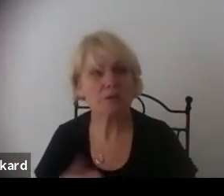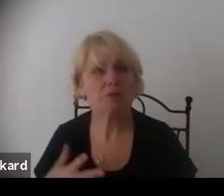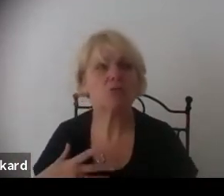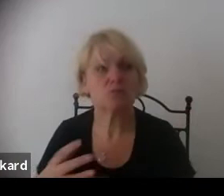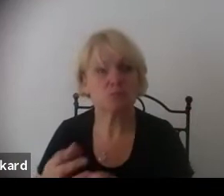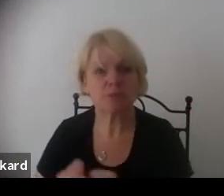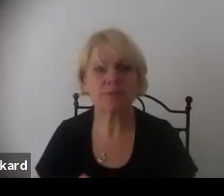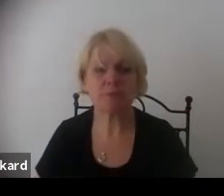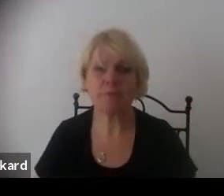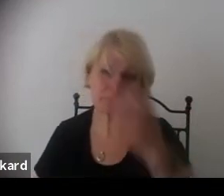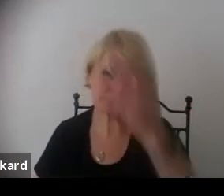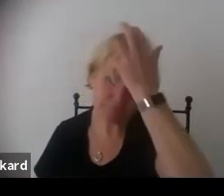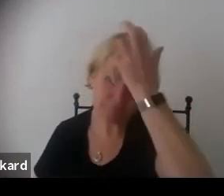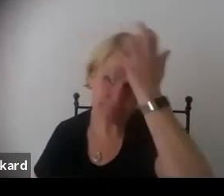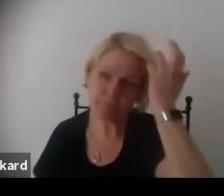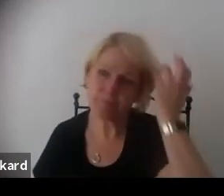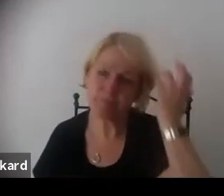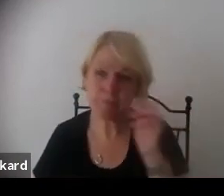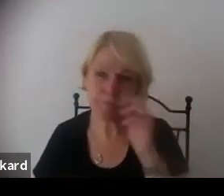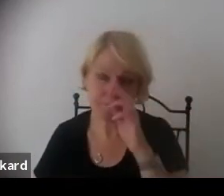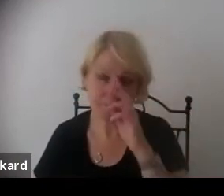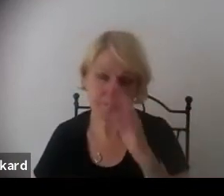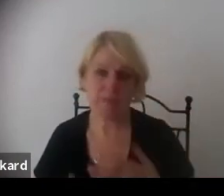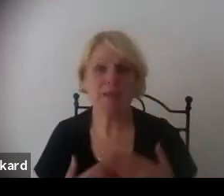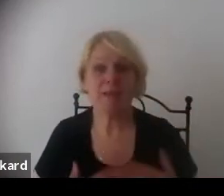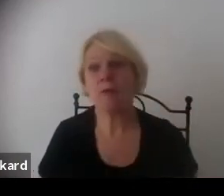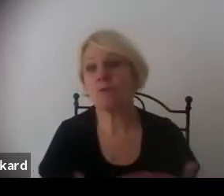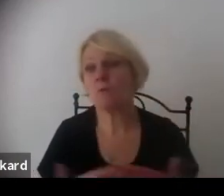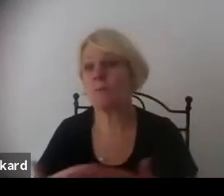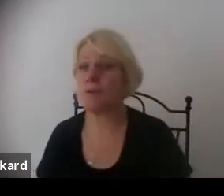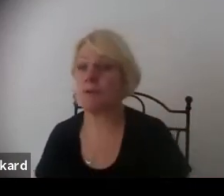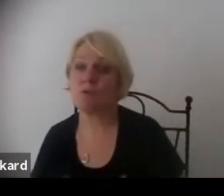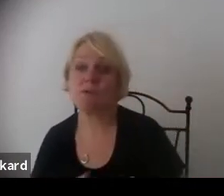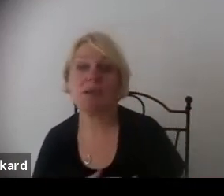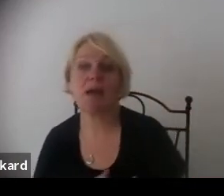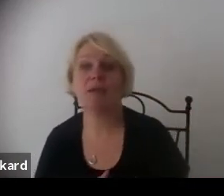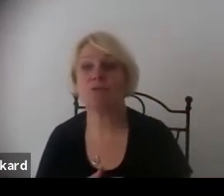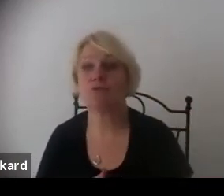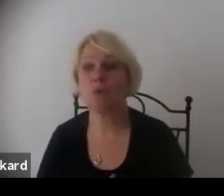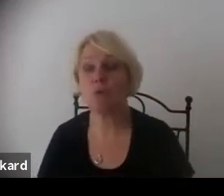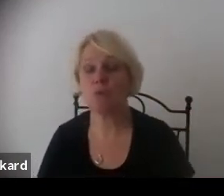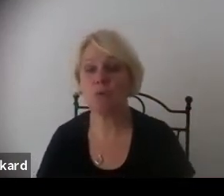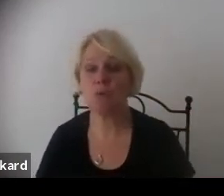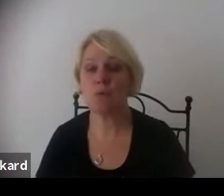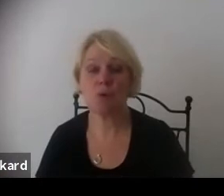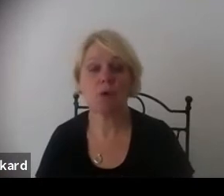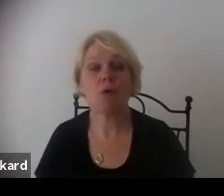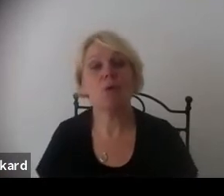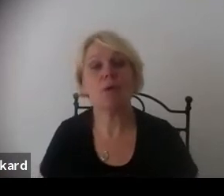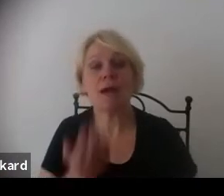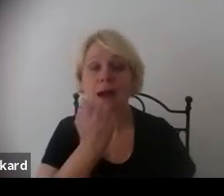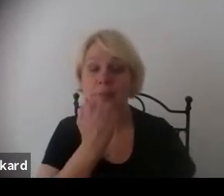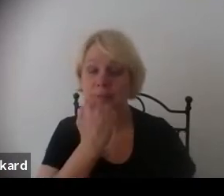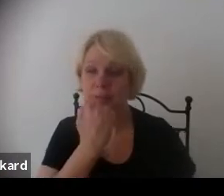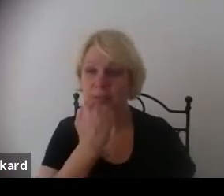I'm going to finish now and pass over to Andrew. If you can then perhaps just give us an update, that would be great. Thank